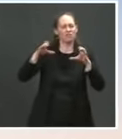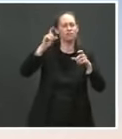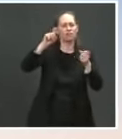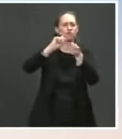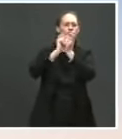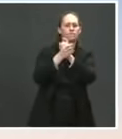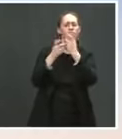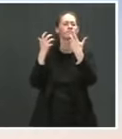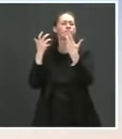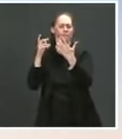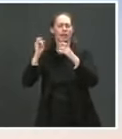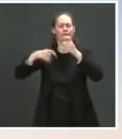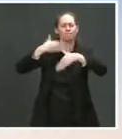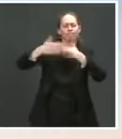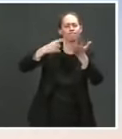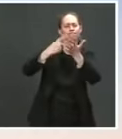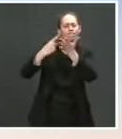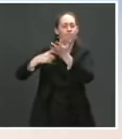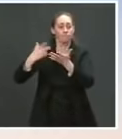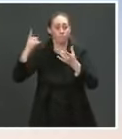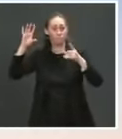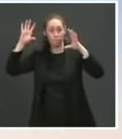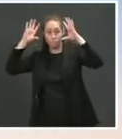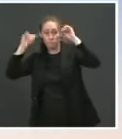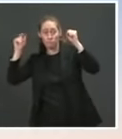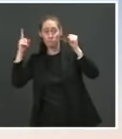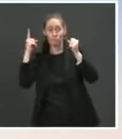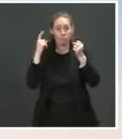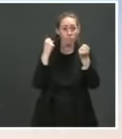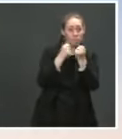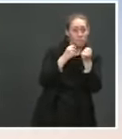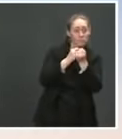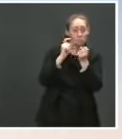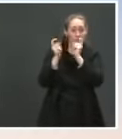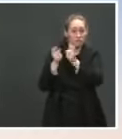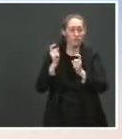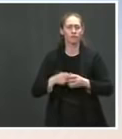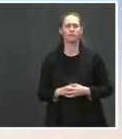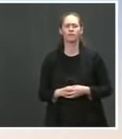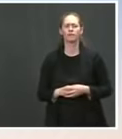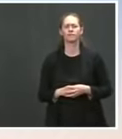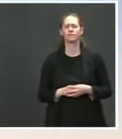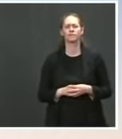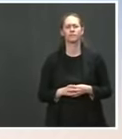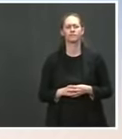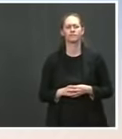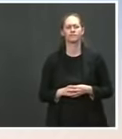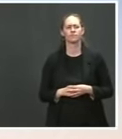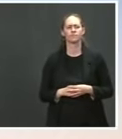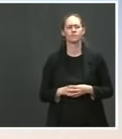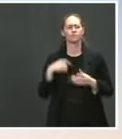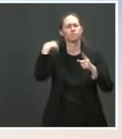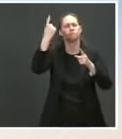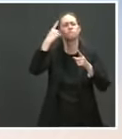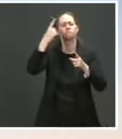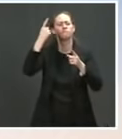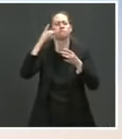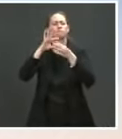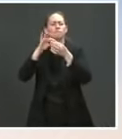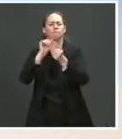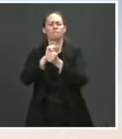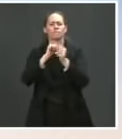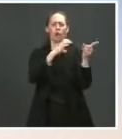and whether the president could support any changes that would be made through that process. And if I could, I just want to get your reaction to some comments from Congresswoman Rashida Tlaib that are getting